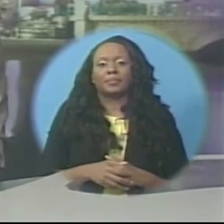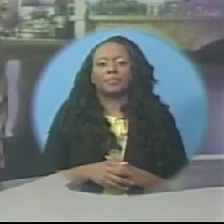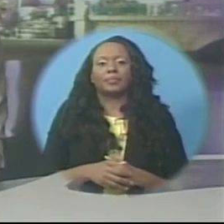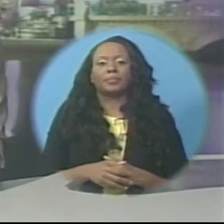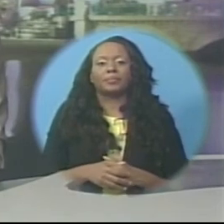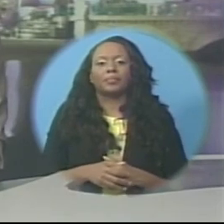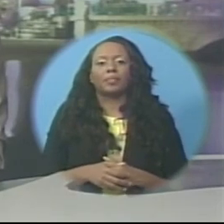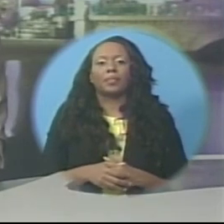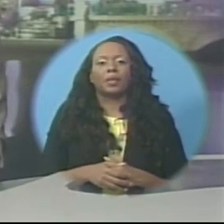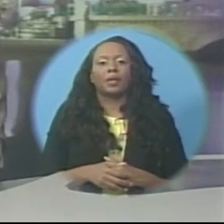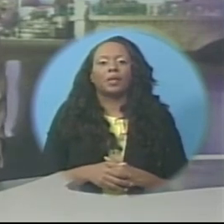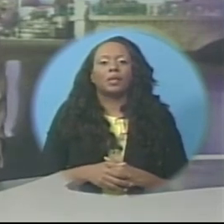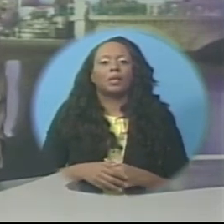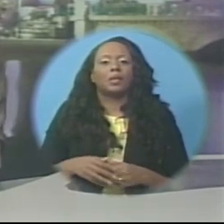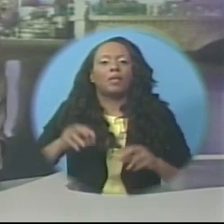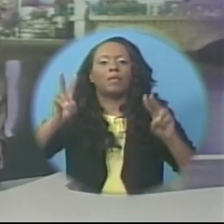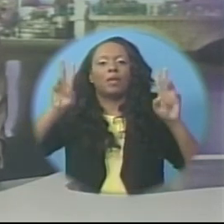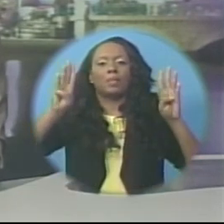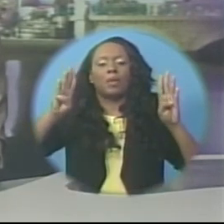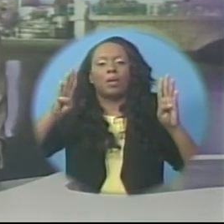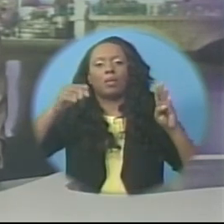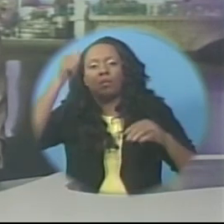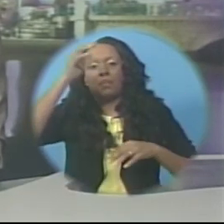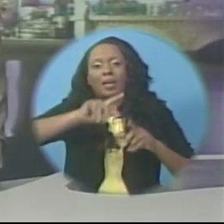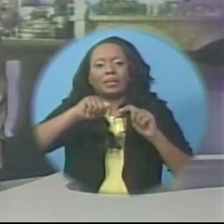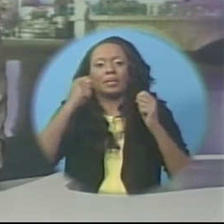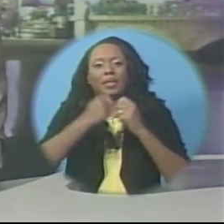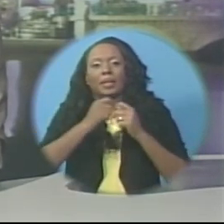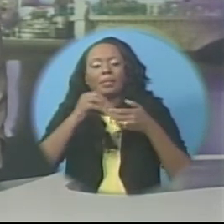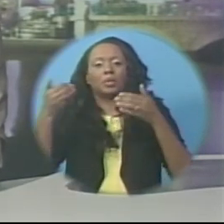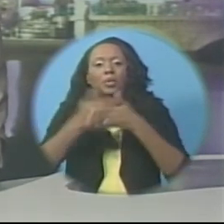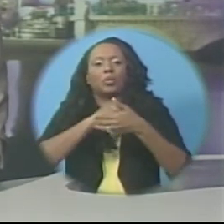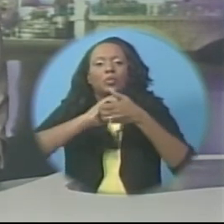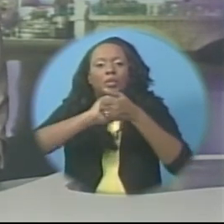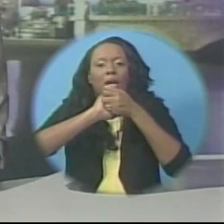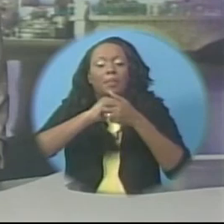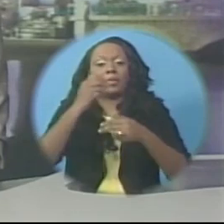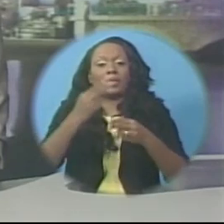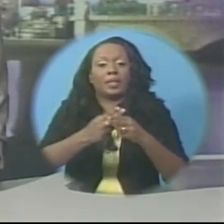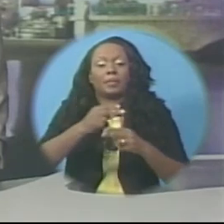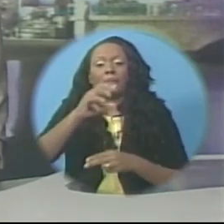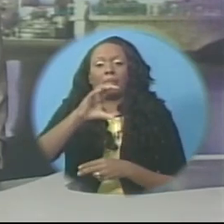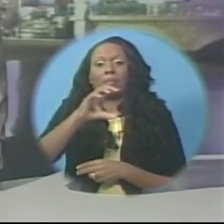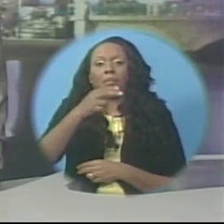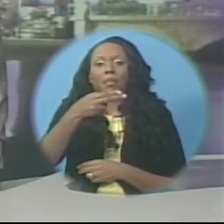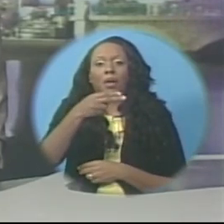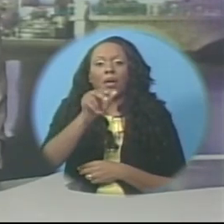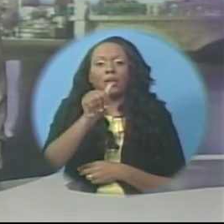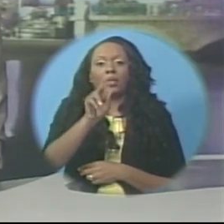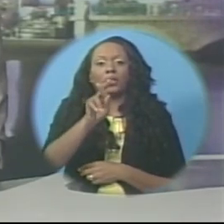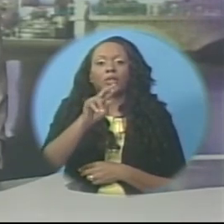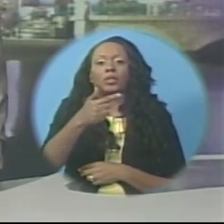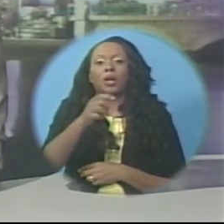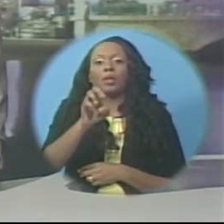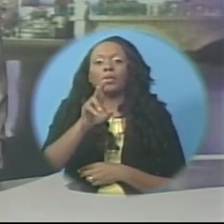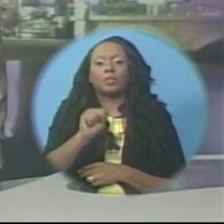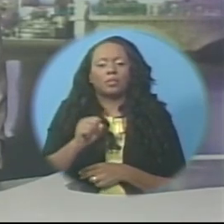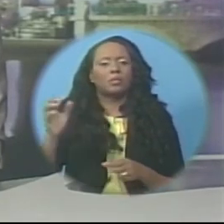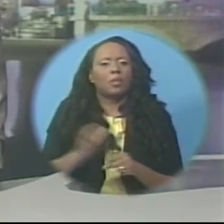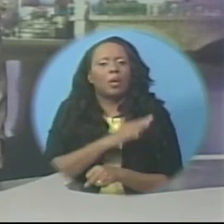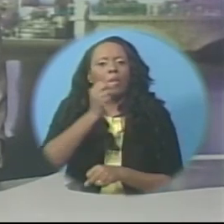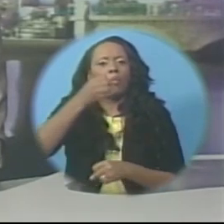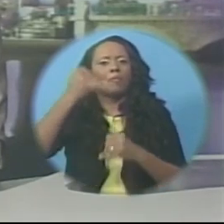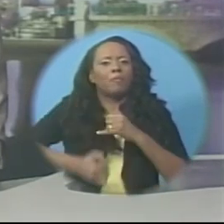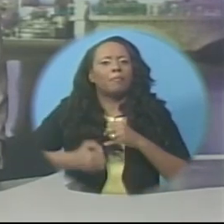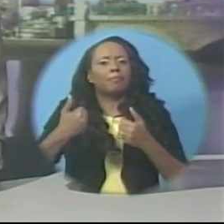Chargers are the new Goddard Enterprises Limited Division 1 men's volleyball champions. With a new look team this season, Chargers won their final game